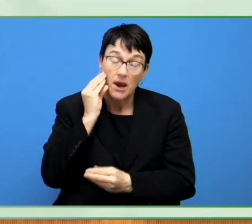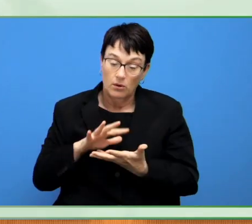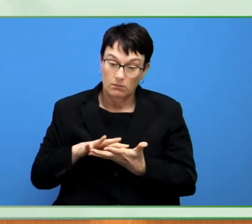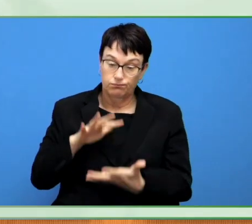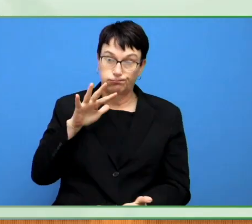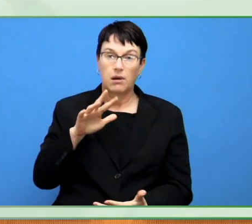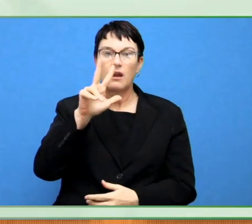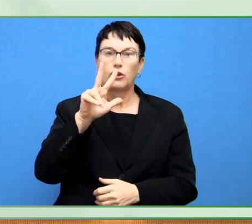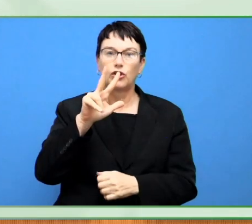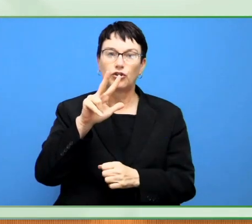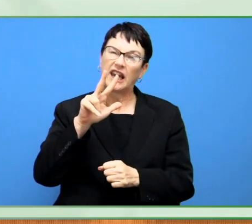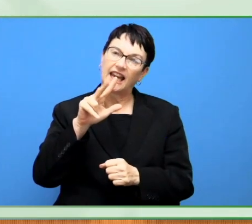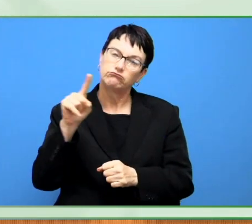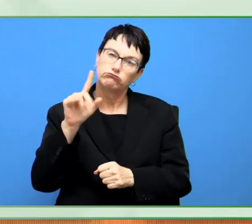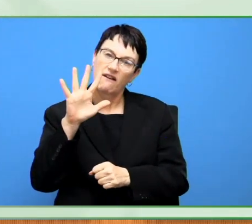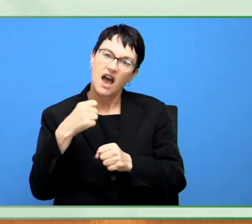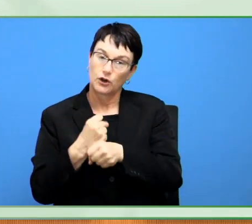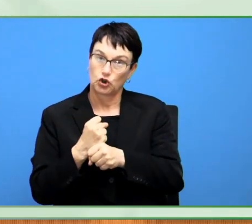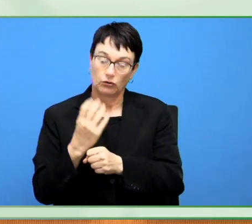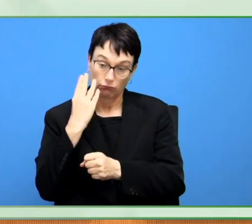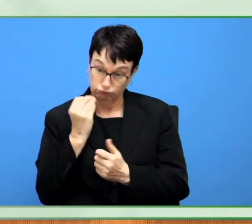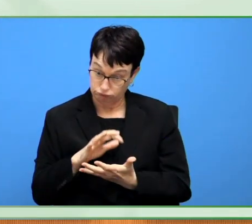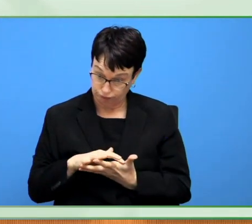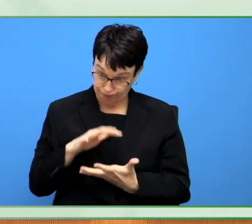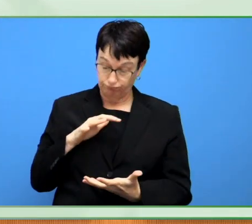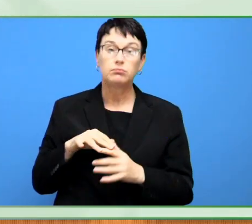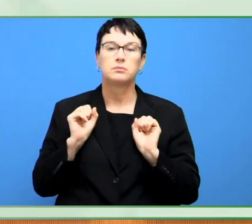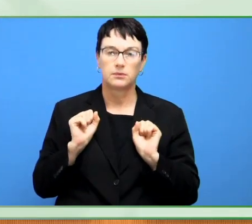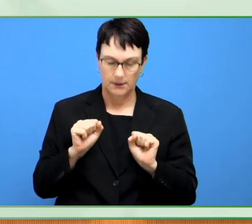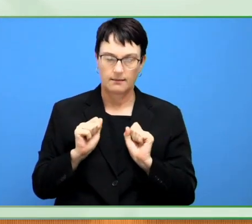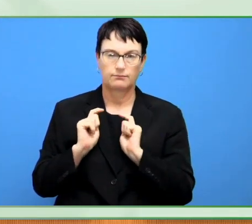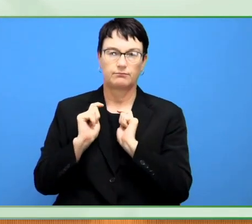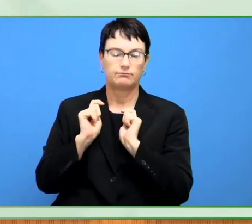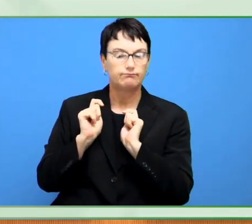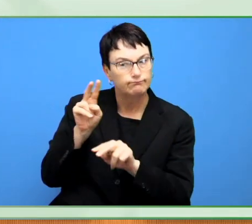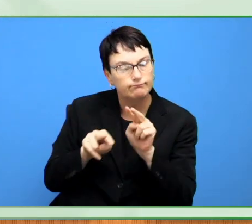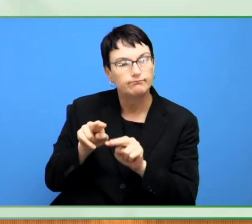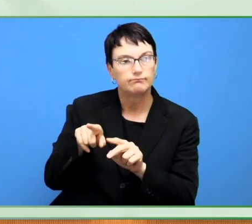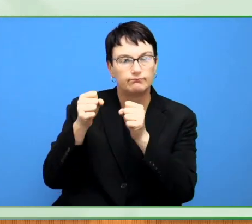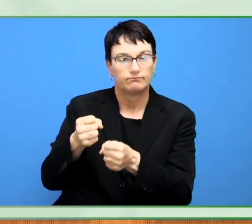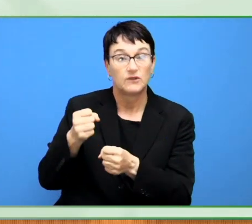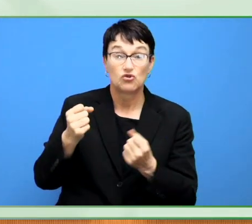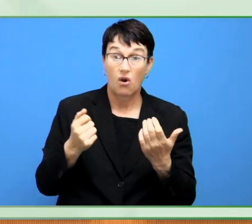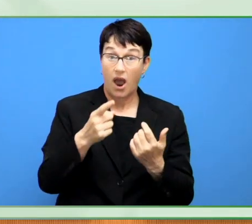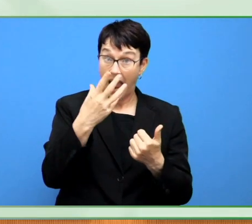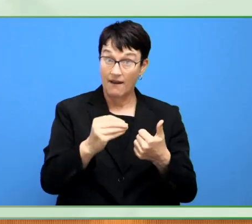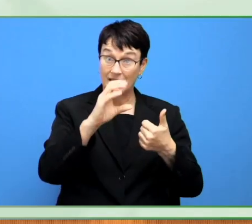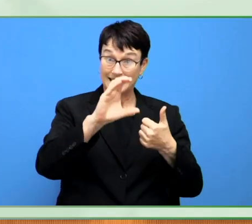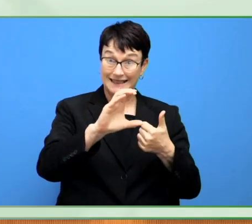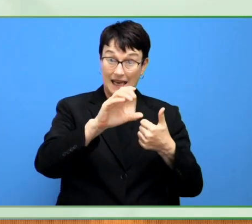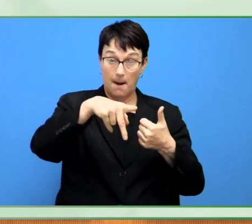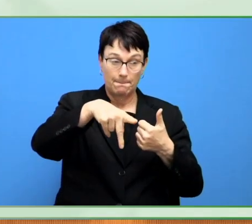websites. And if I have both, if I have CPAC and WAS, I can have the